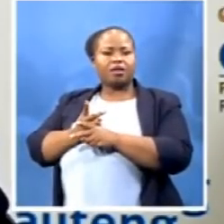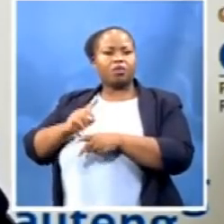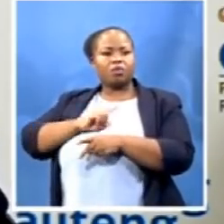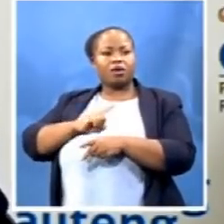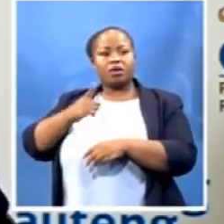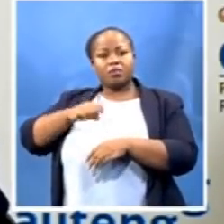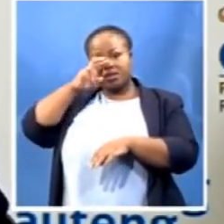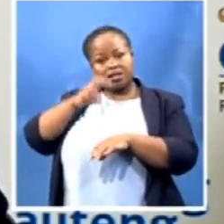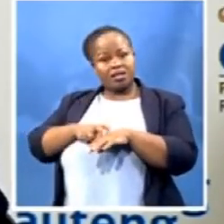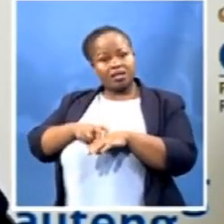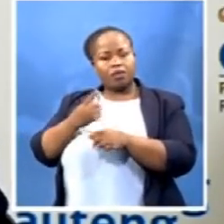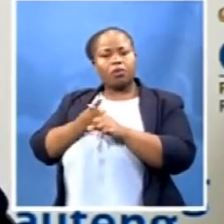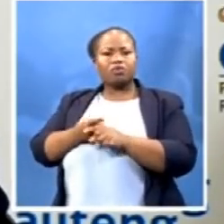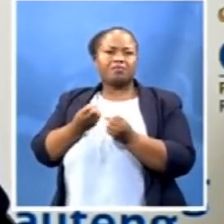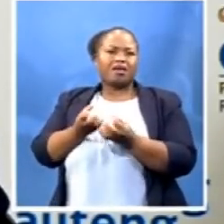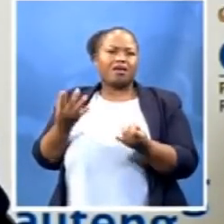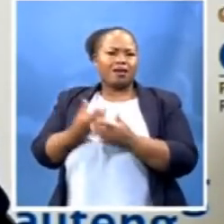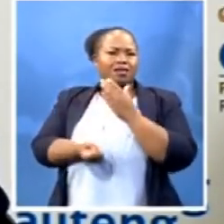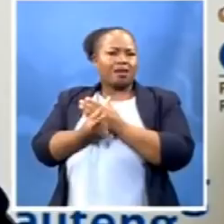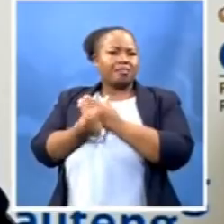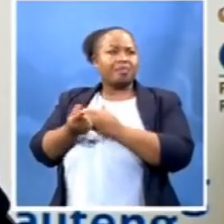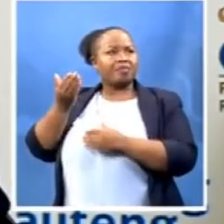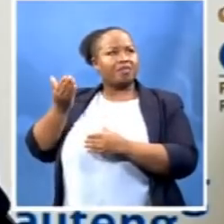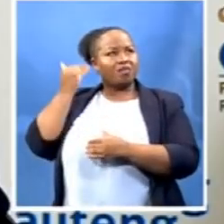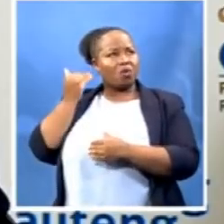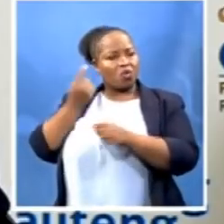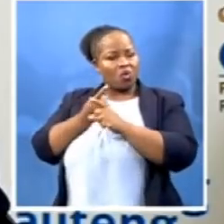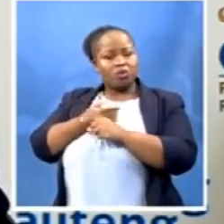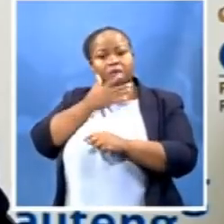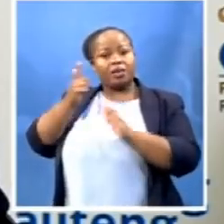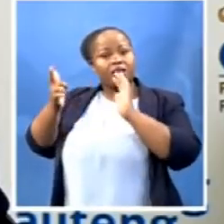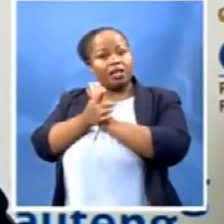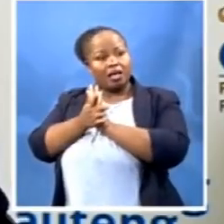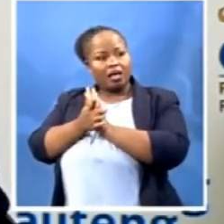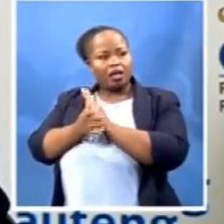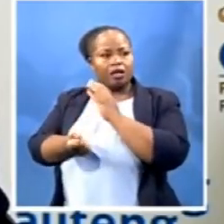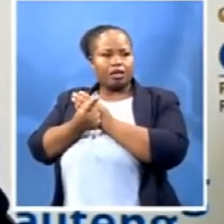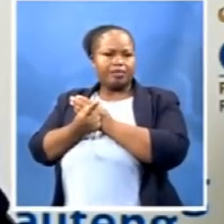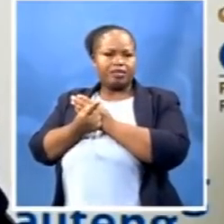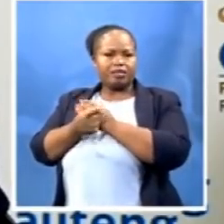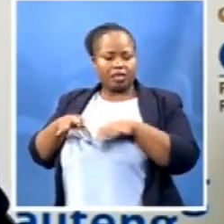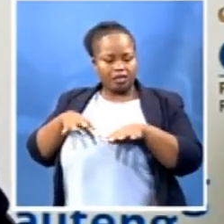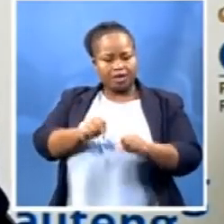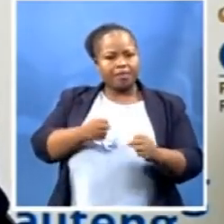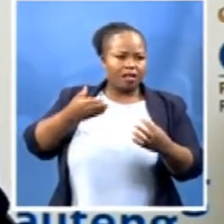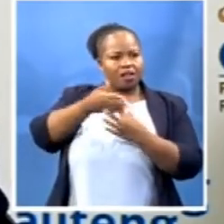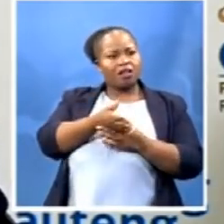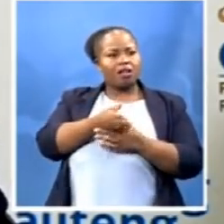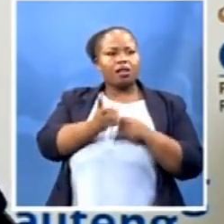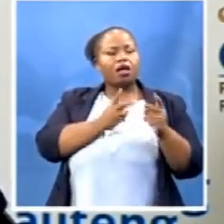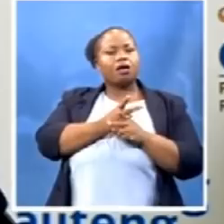instances when land is invaded illegally, the illegal invaders of land also occupy land that is not suitable